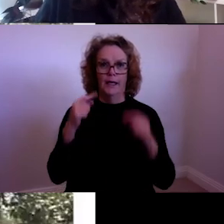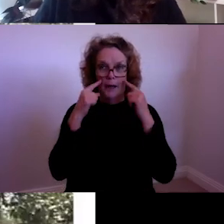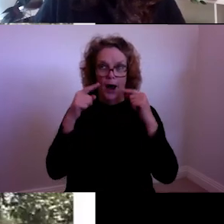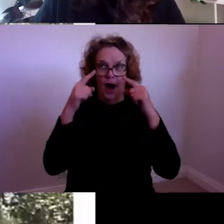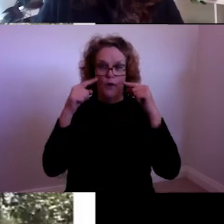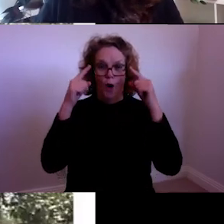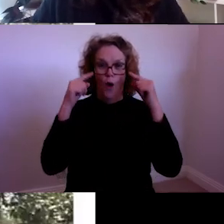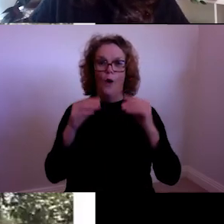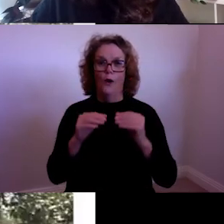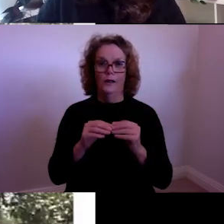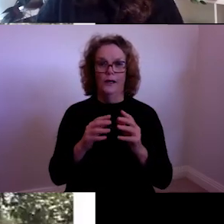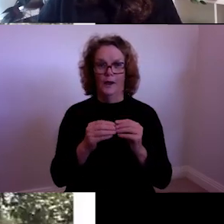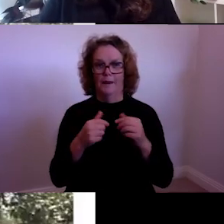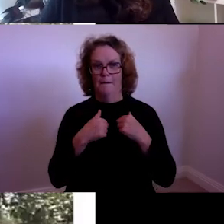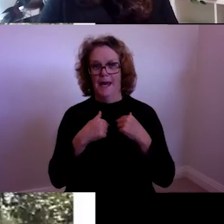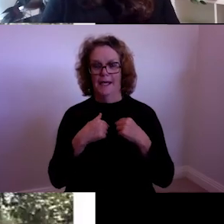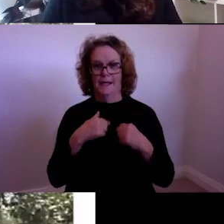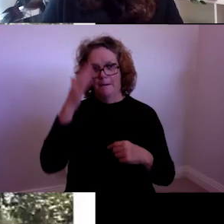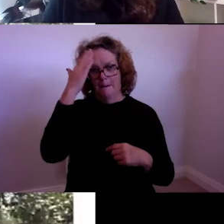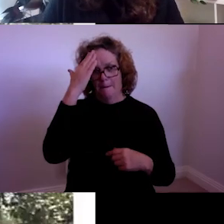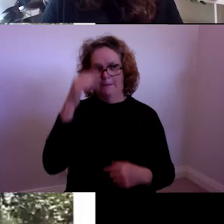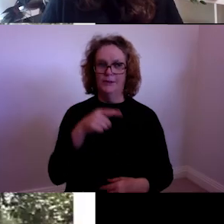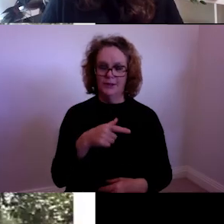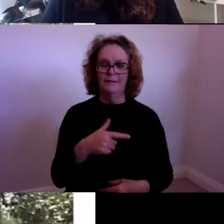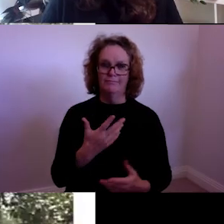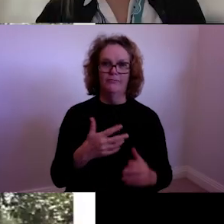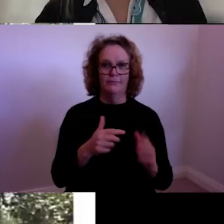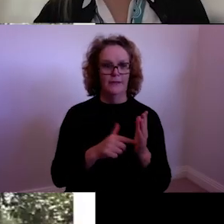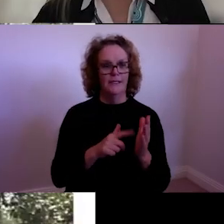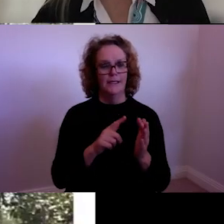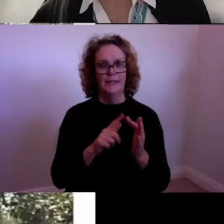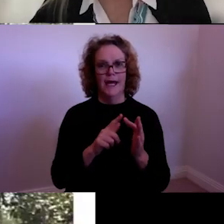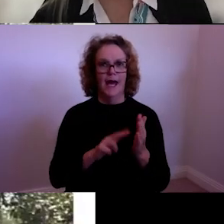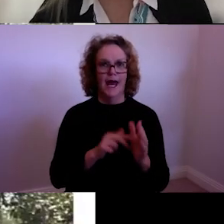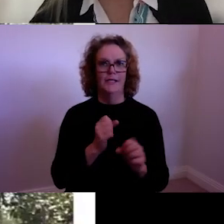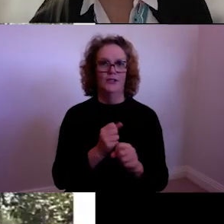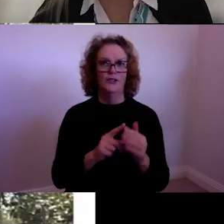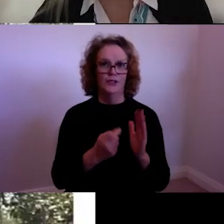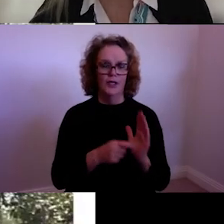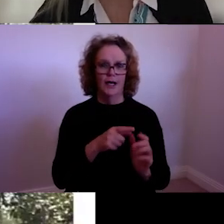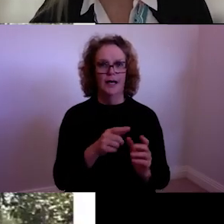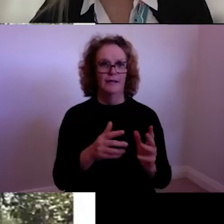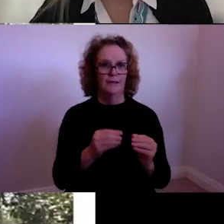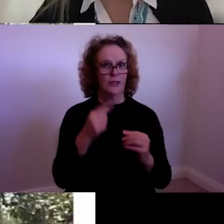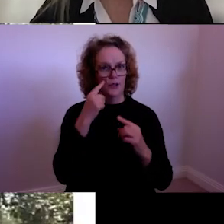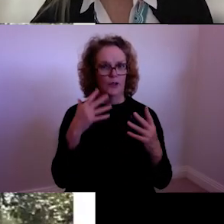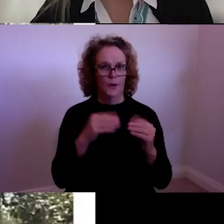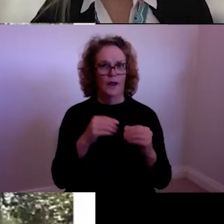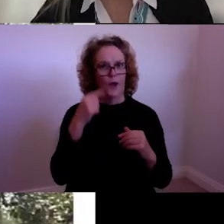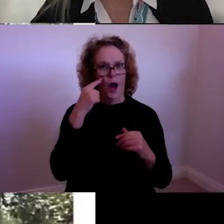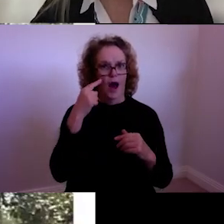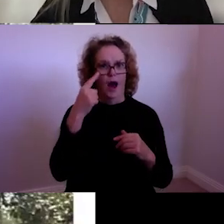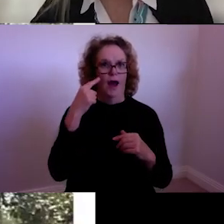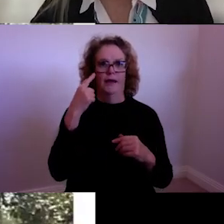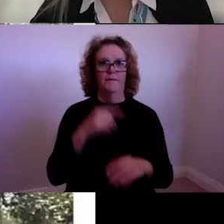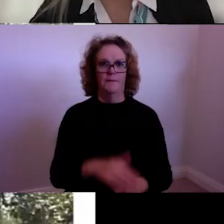she's absolutely nailing this teenage caper. That is beautiful to hear that, Susan. We really can